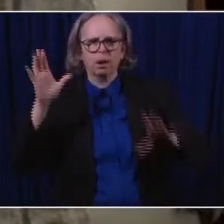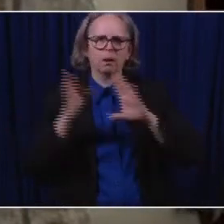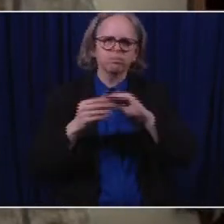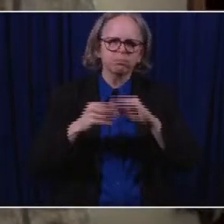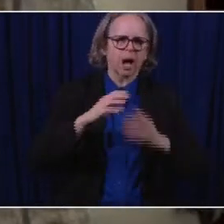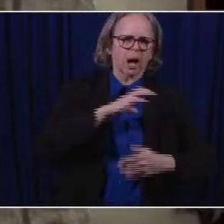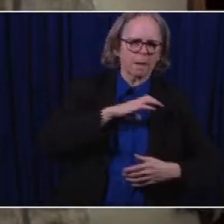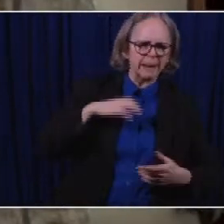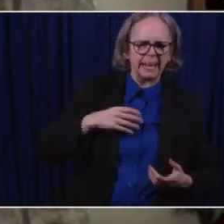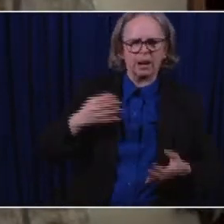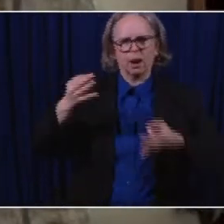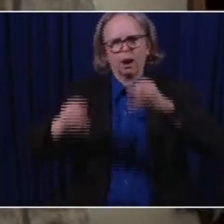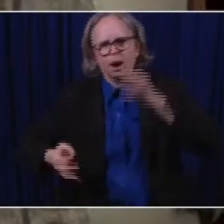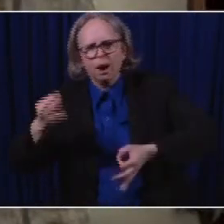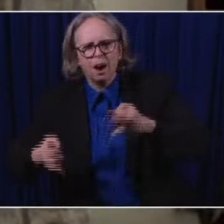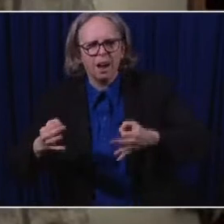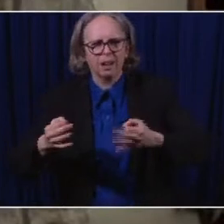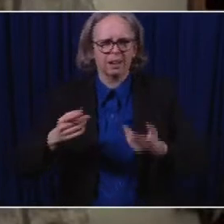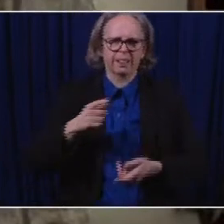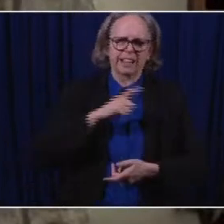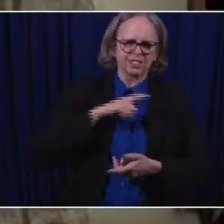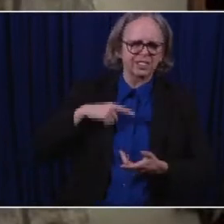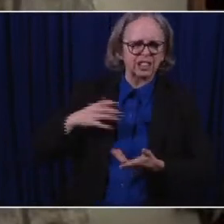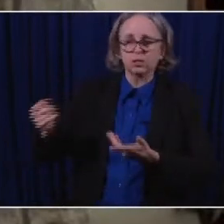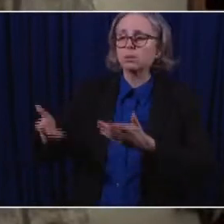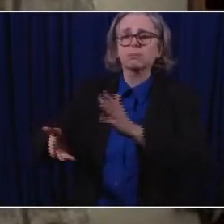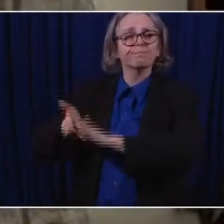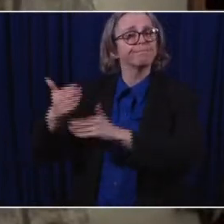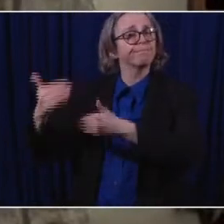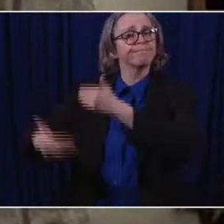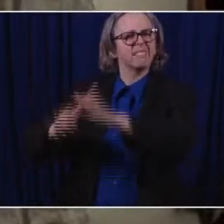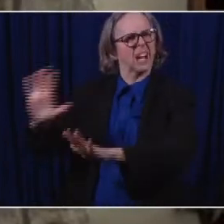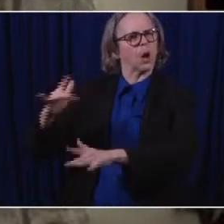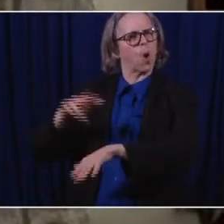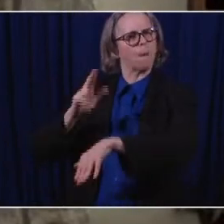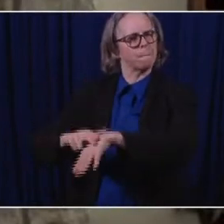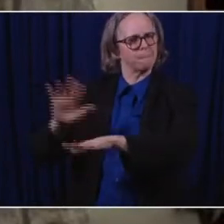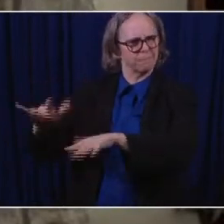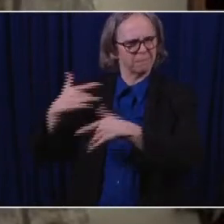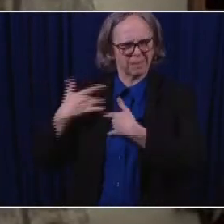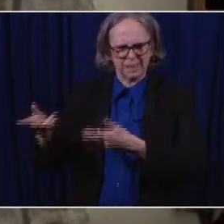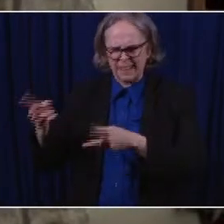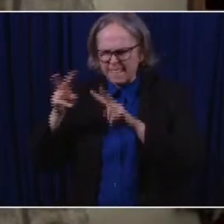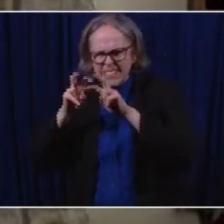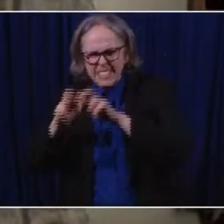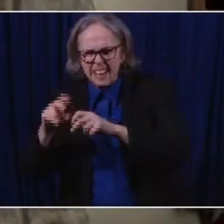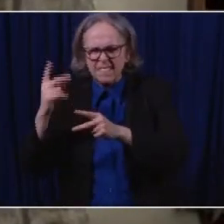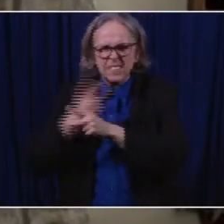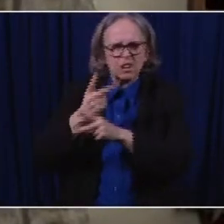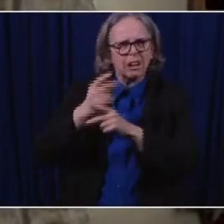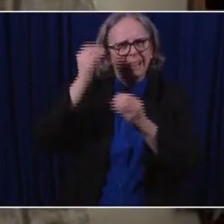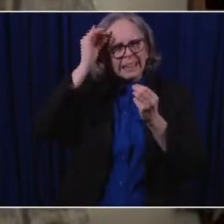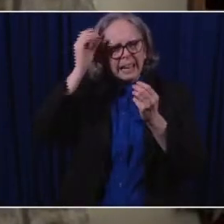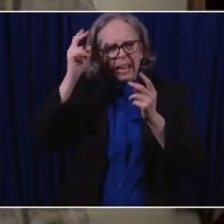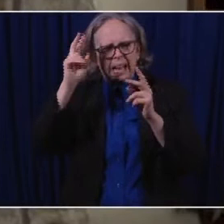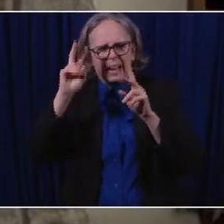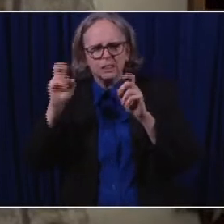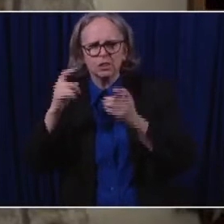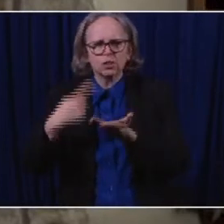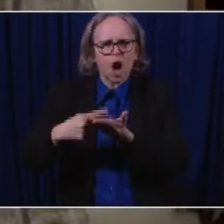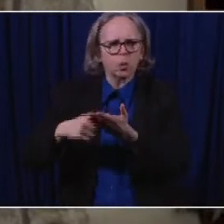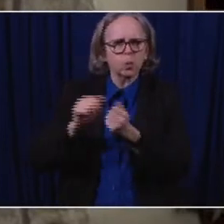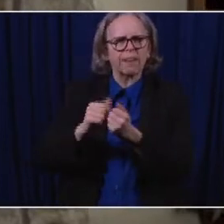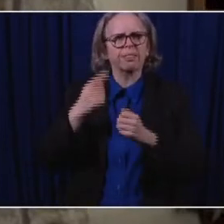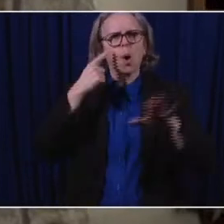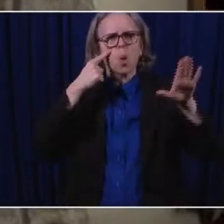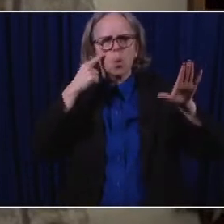the legislature does what it does best, which is to delve into the issues and bring in witnesses and just kind of go through